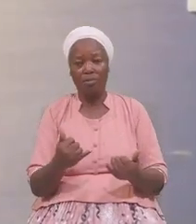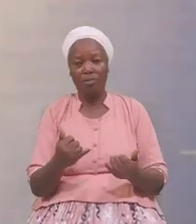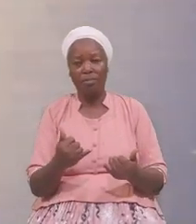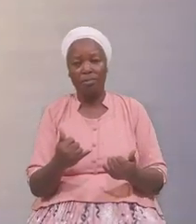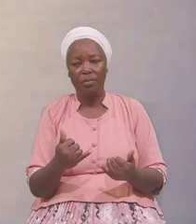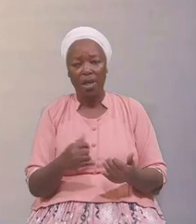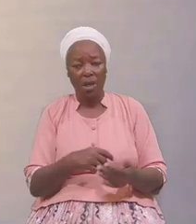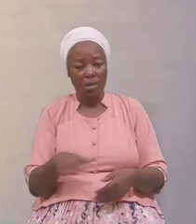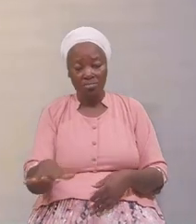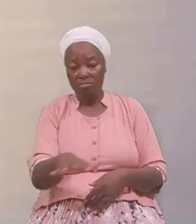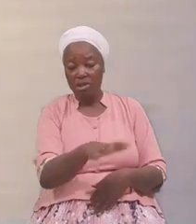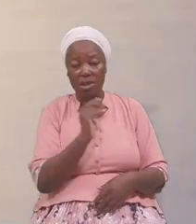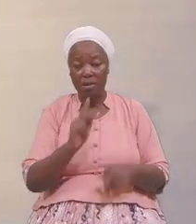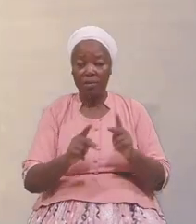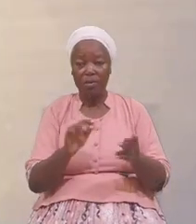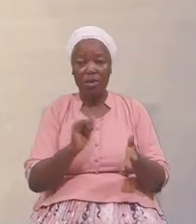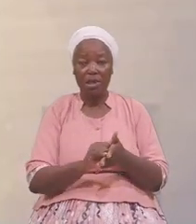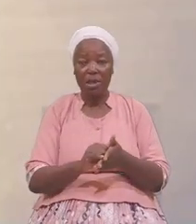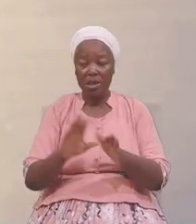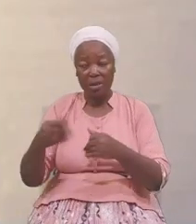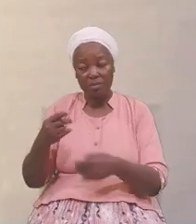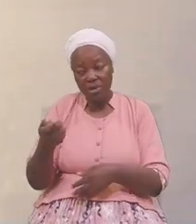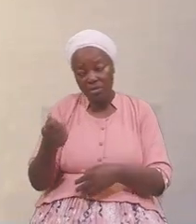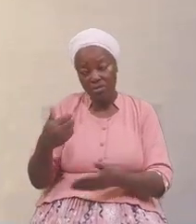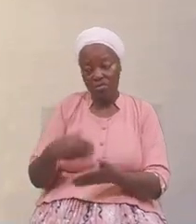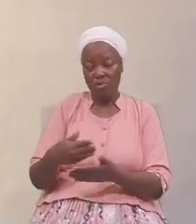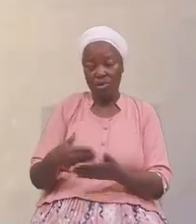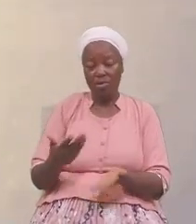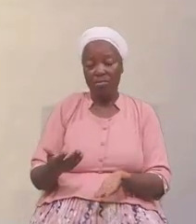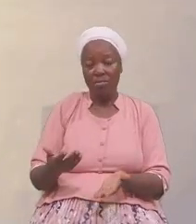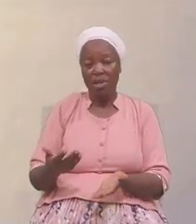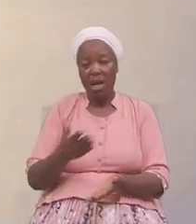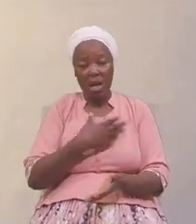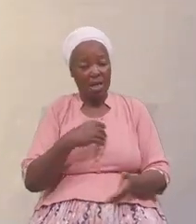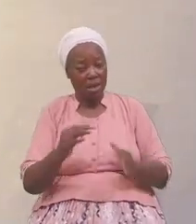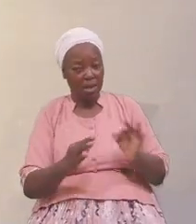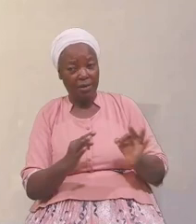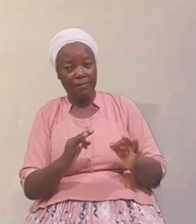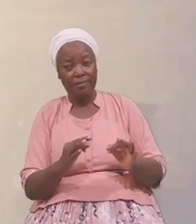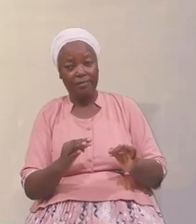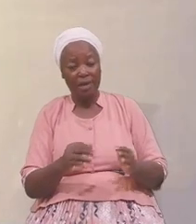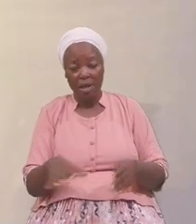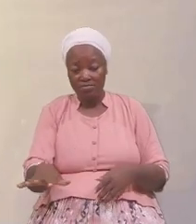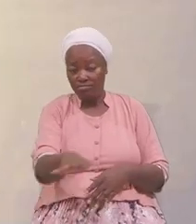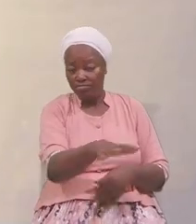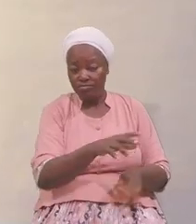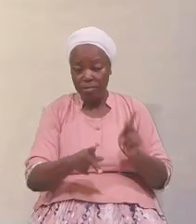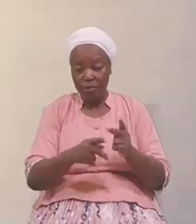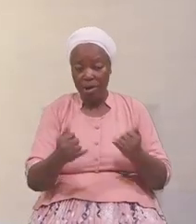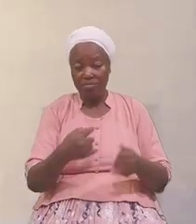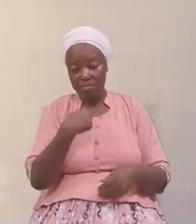These are the people that give me pennies, and if these people tell